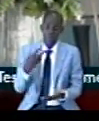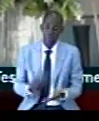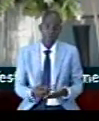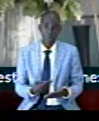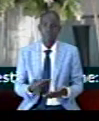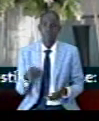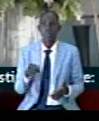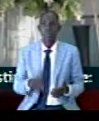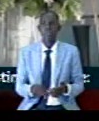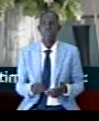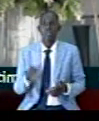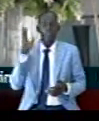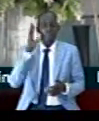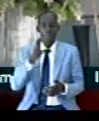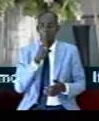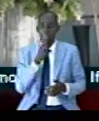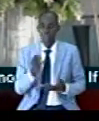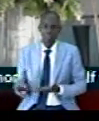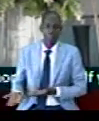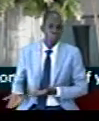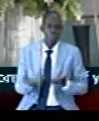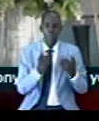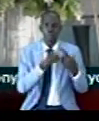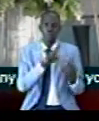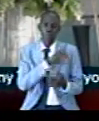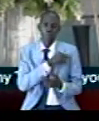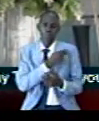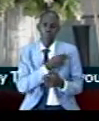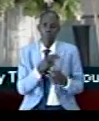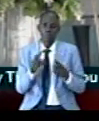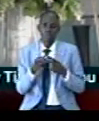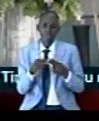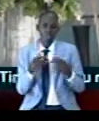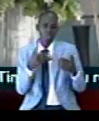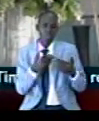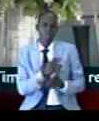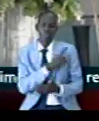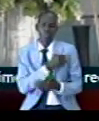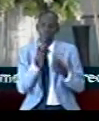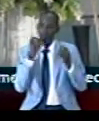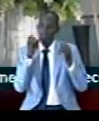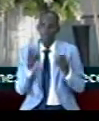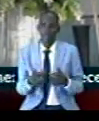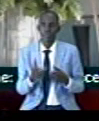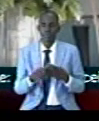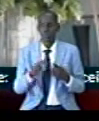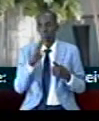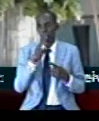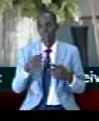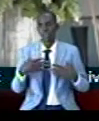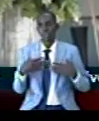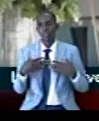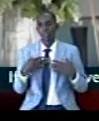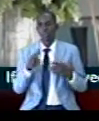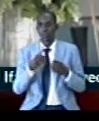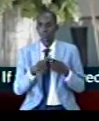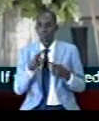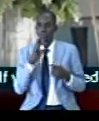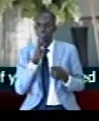have to be rushed to the nearest hospital or nearest health center to get remedy. But it happens during this year,